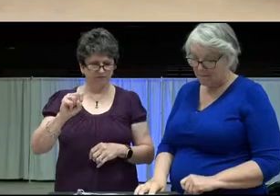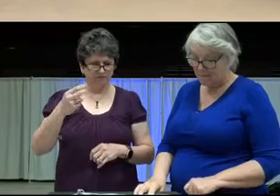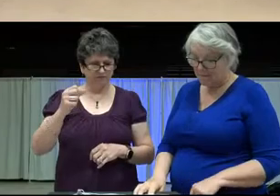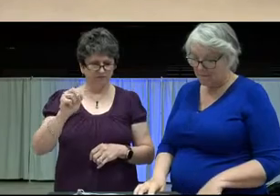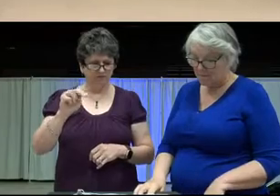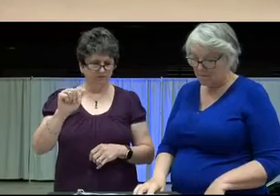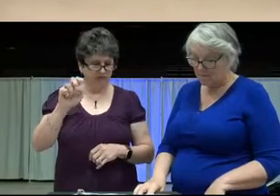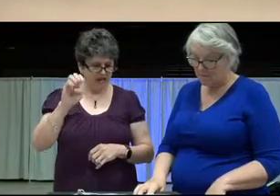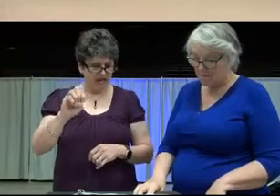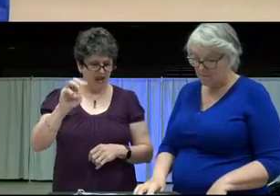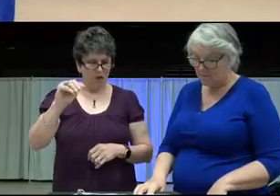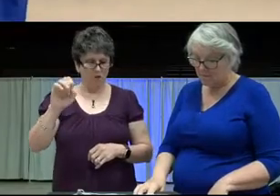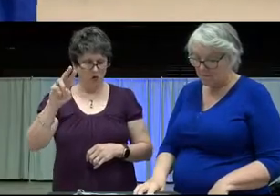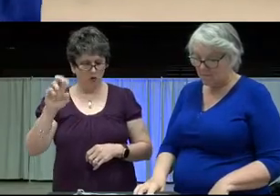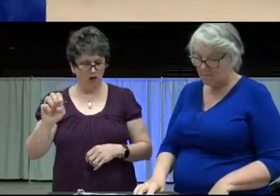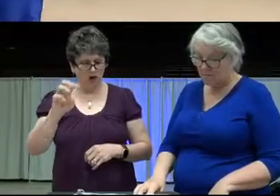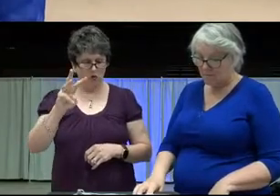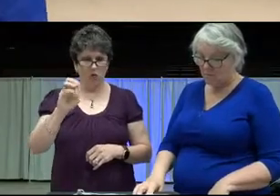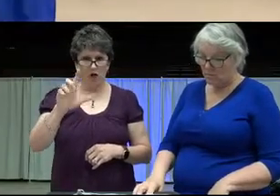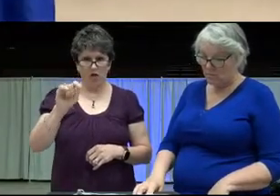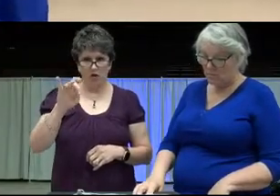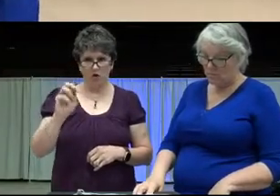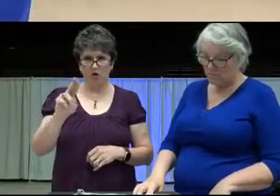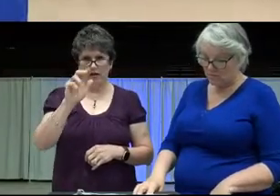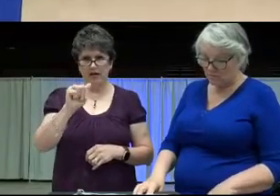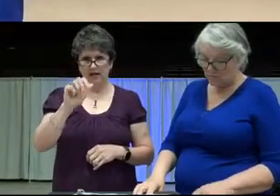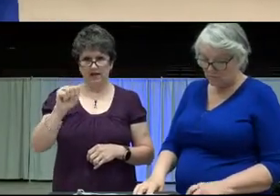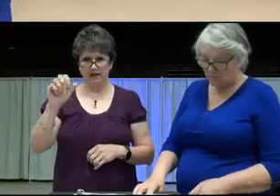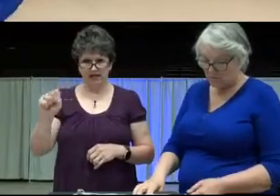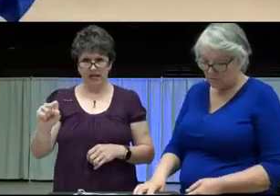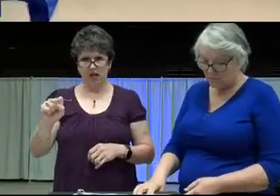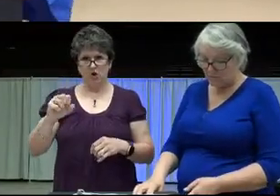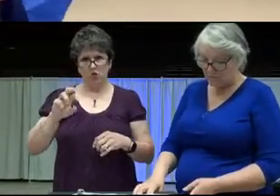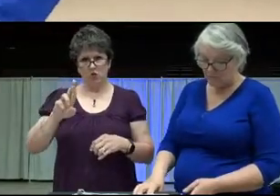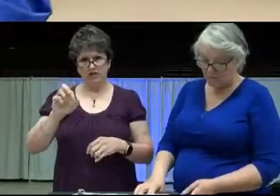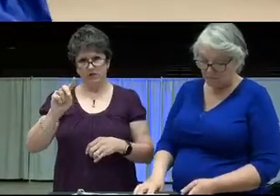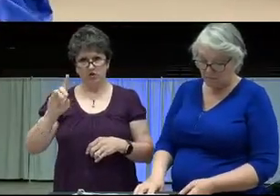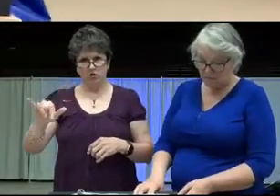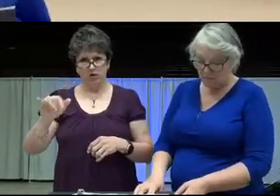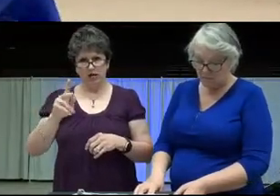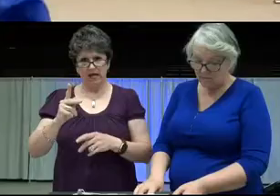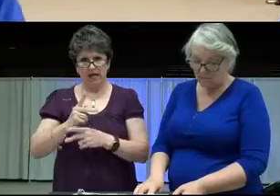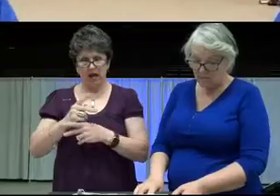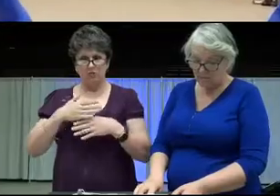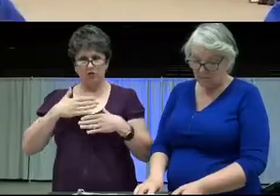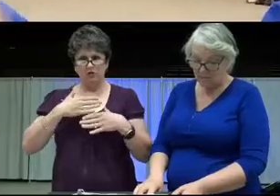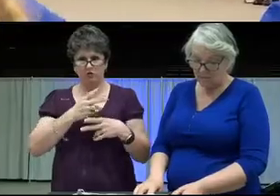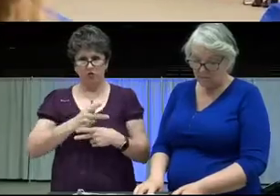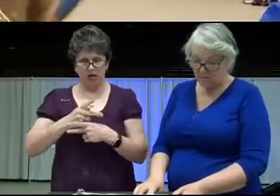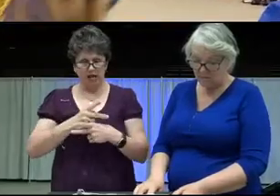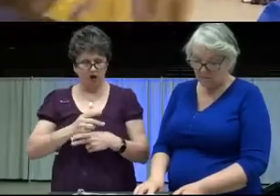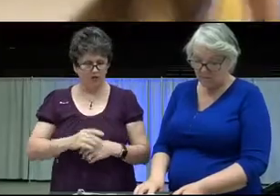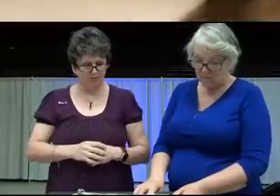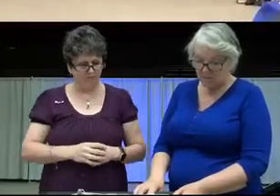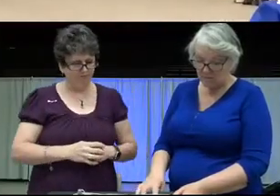Shanae Marie Wellard, Associate of Applied Science, Respiratory Care.